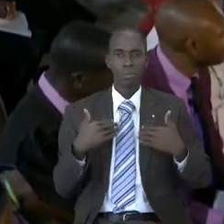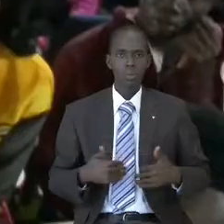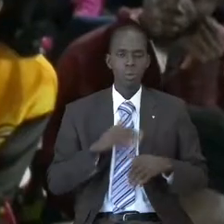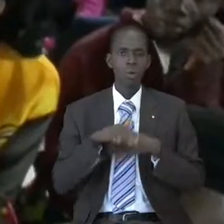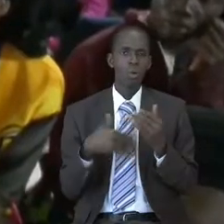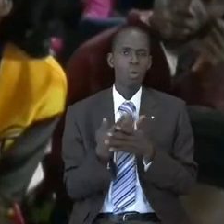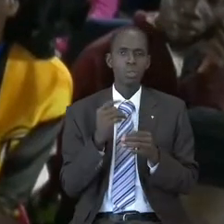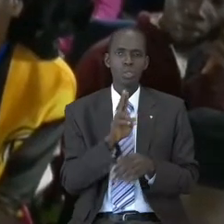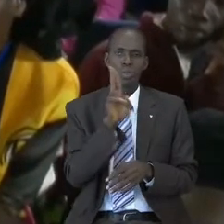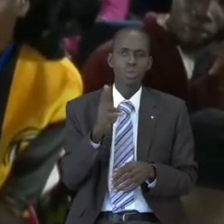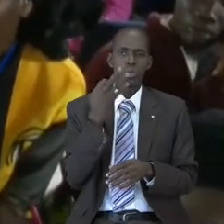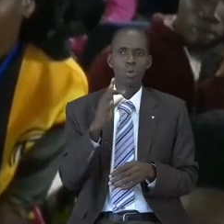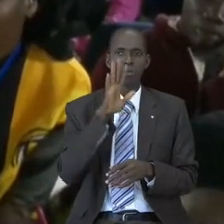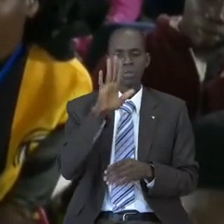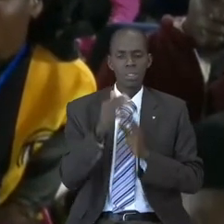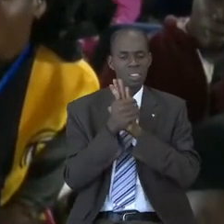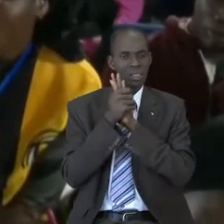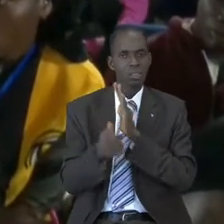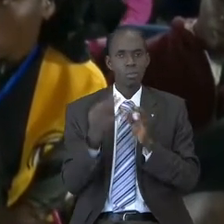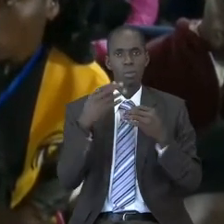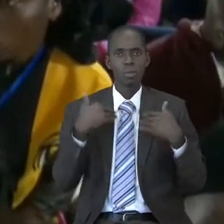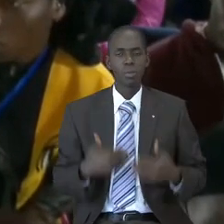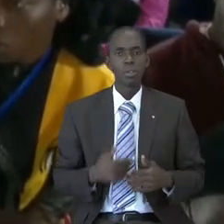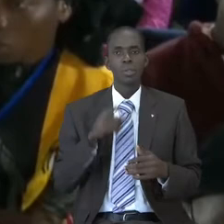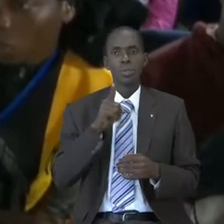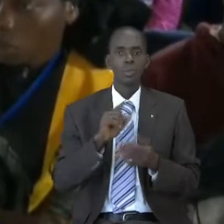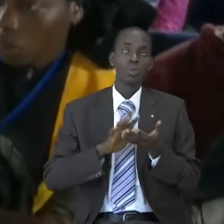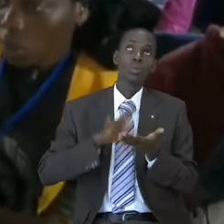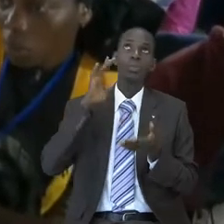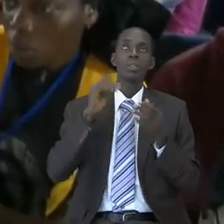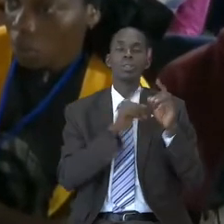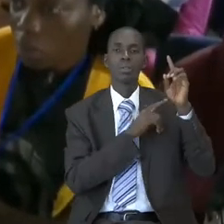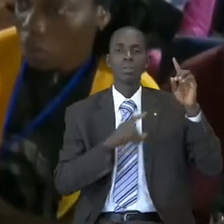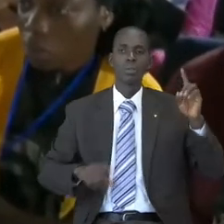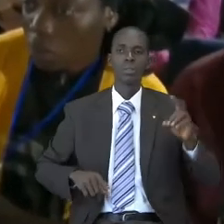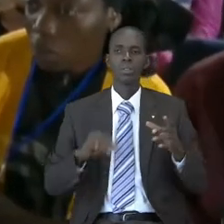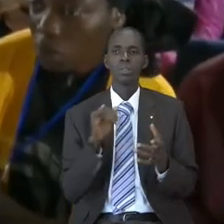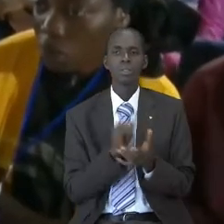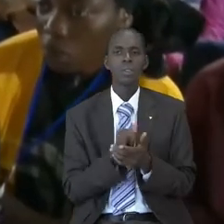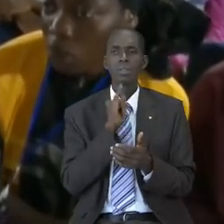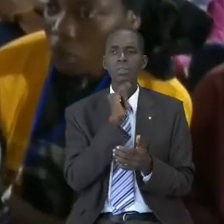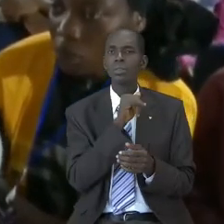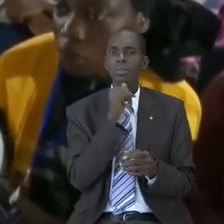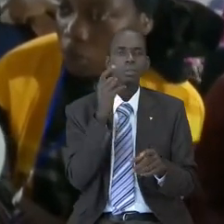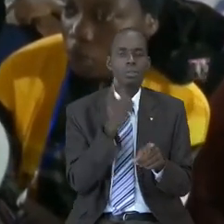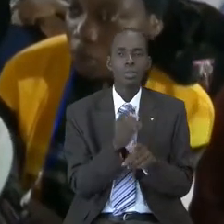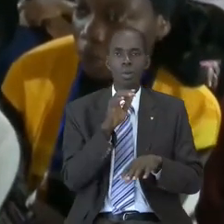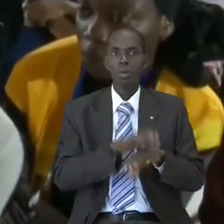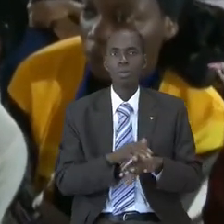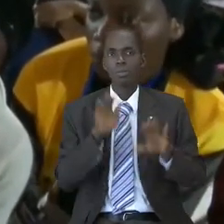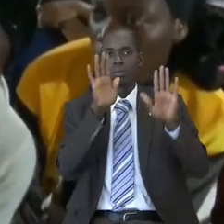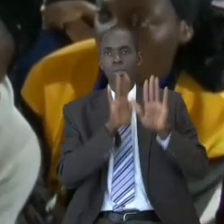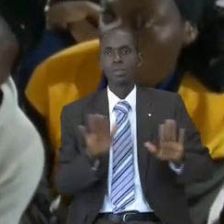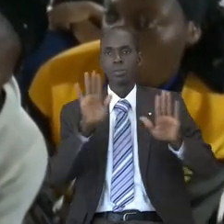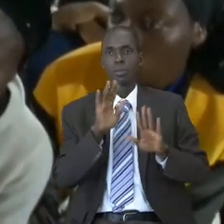the skill of your body, you glorify the Lord. And that's not just on Sunday,